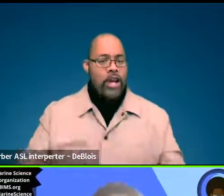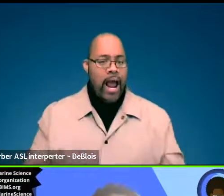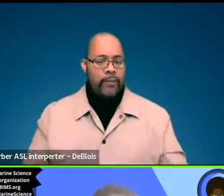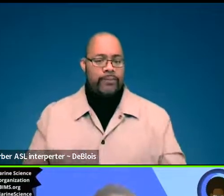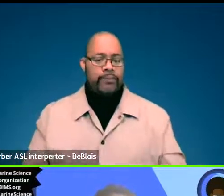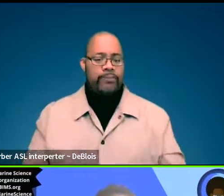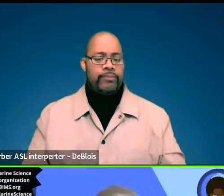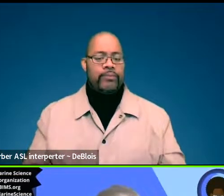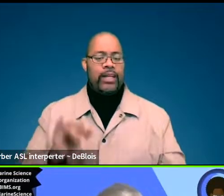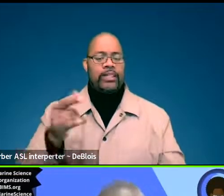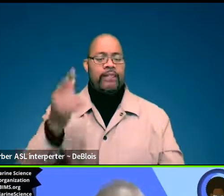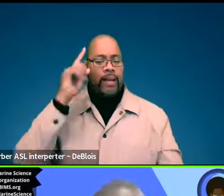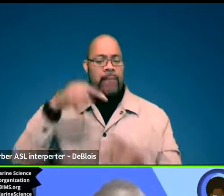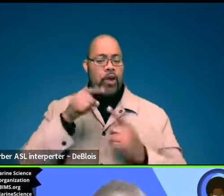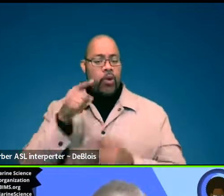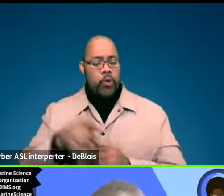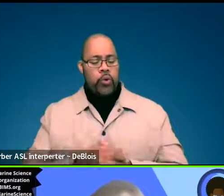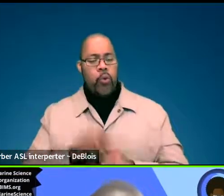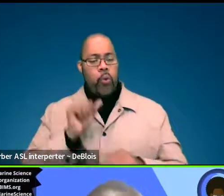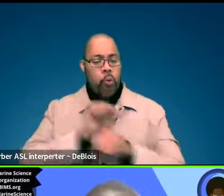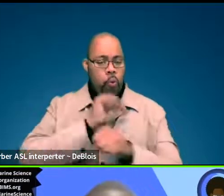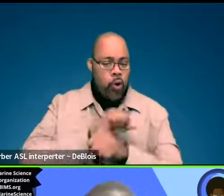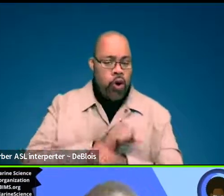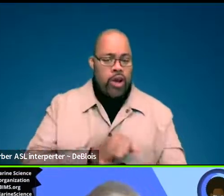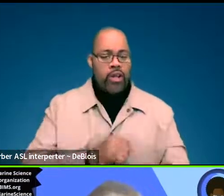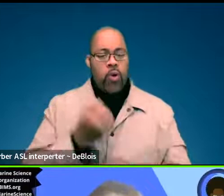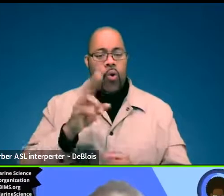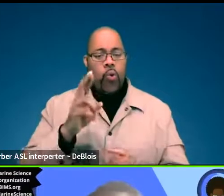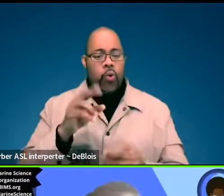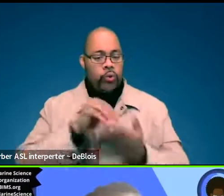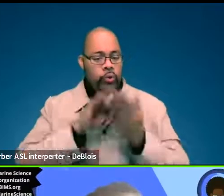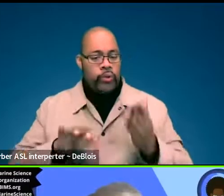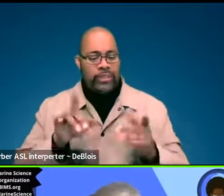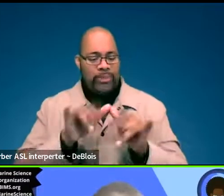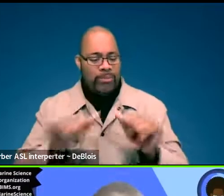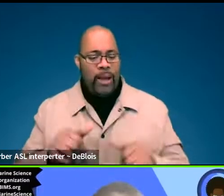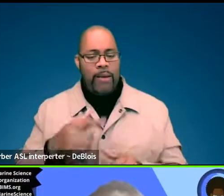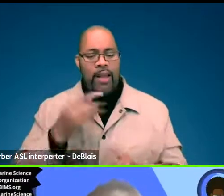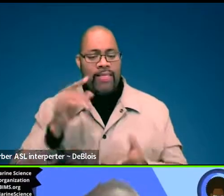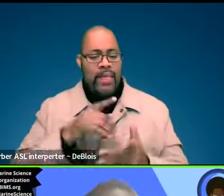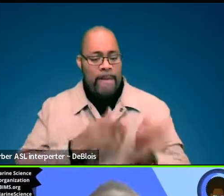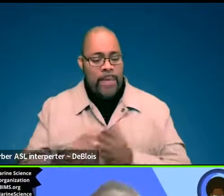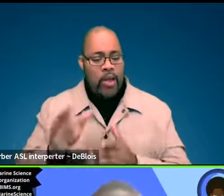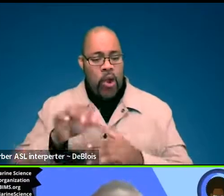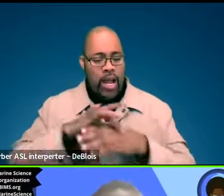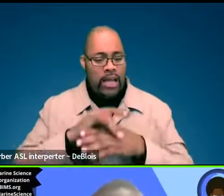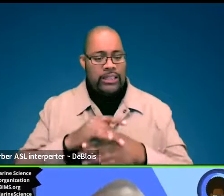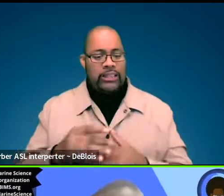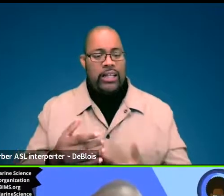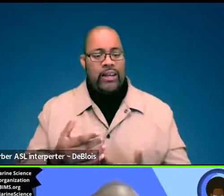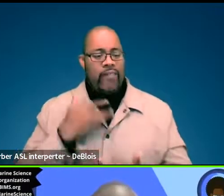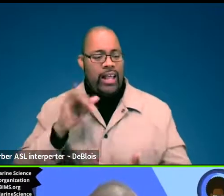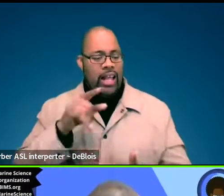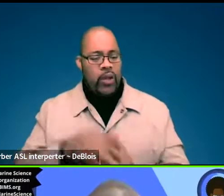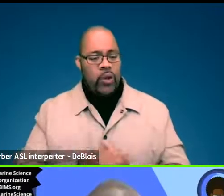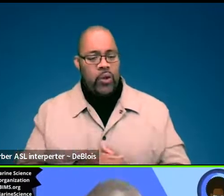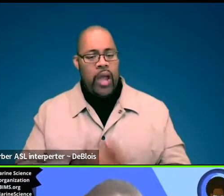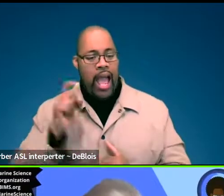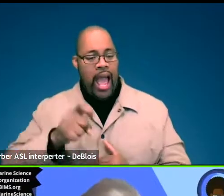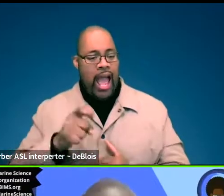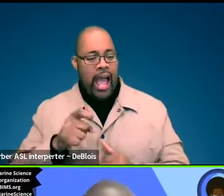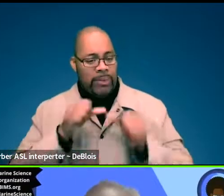as, just thinking about you working, right, or being a student at the same time, and then planning your content, feeling like, you have to